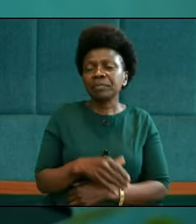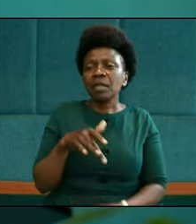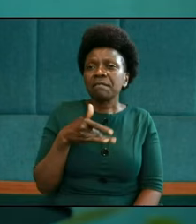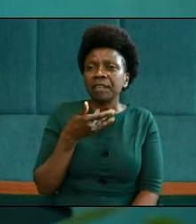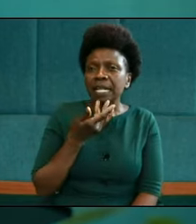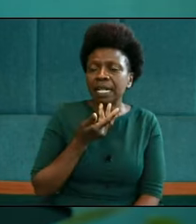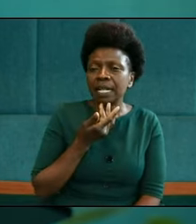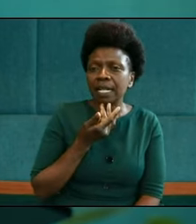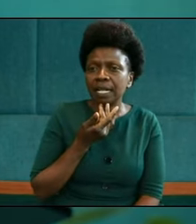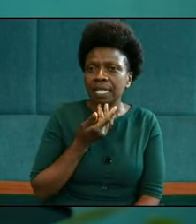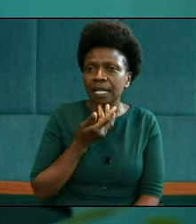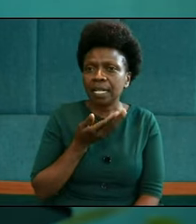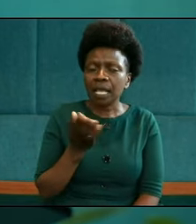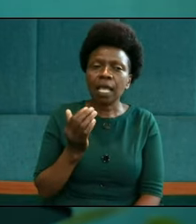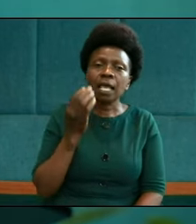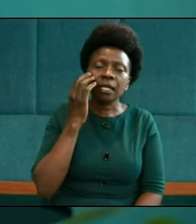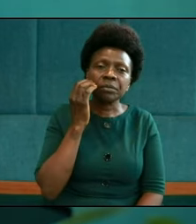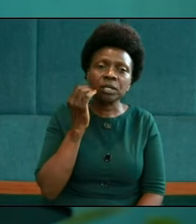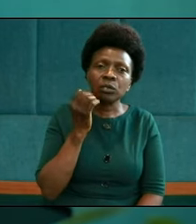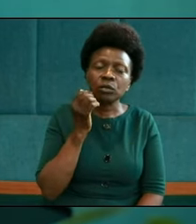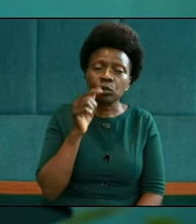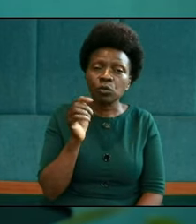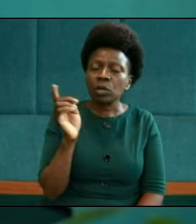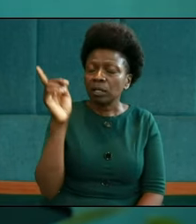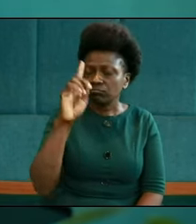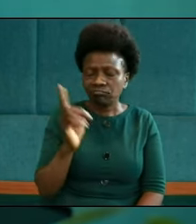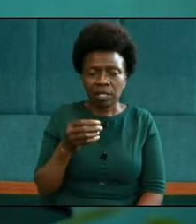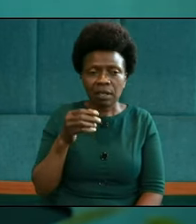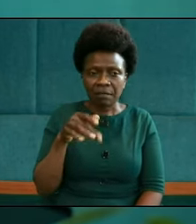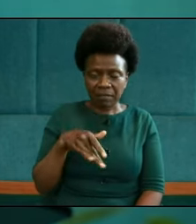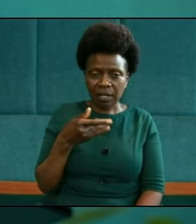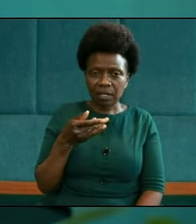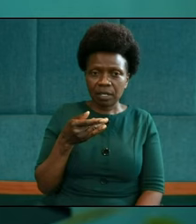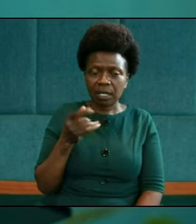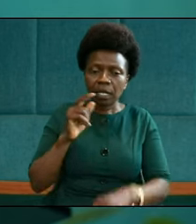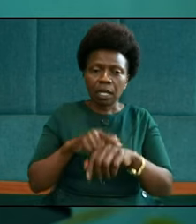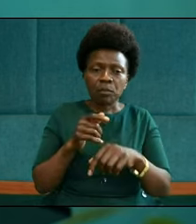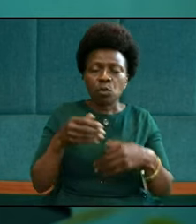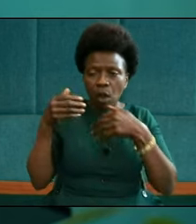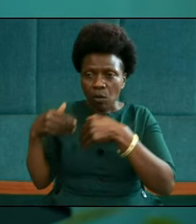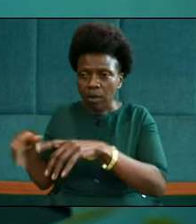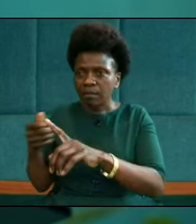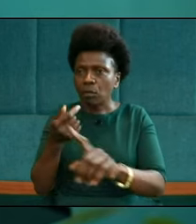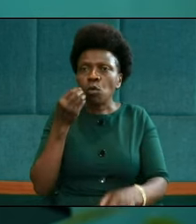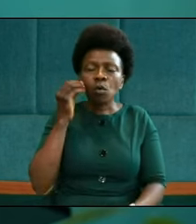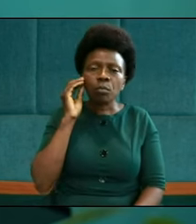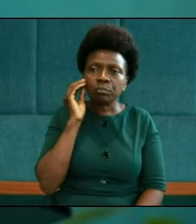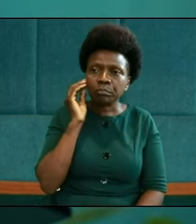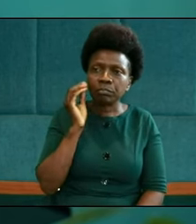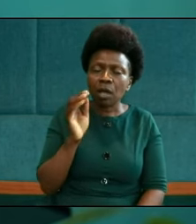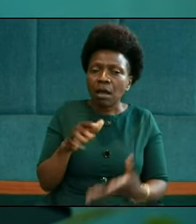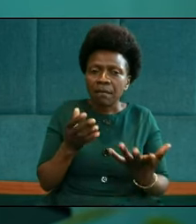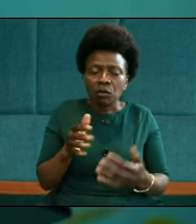Feel the experience you have ever felt when you are away from home. How you have ever